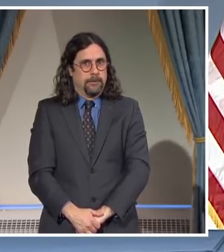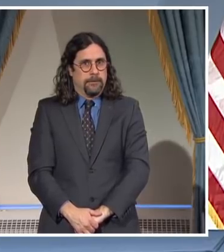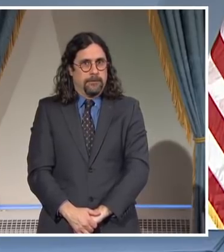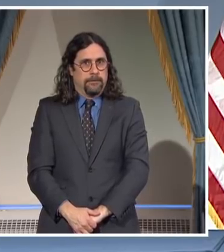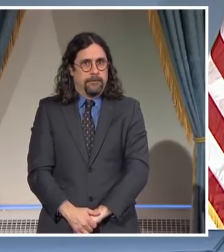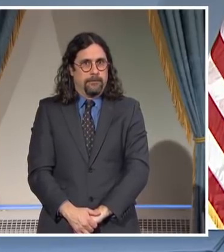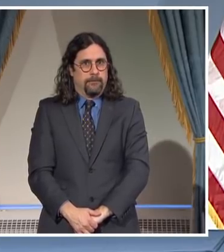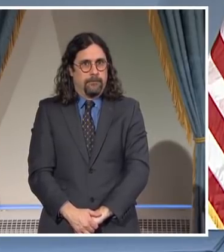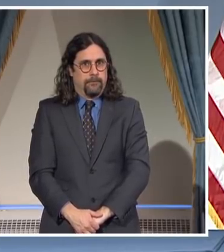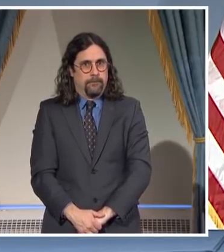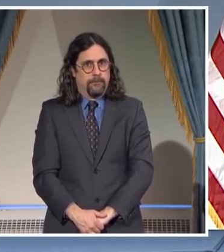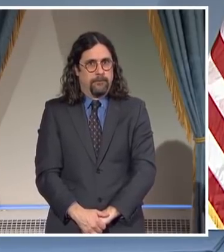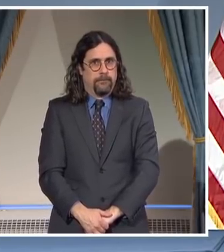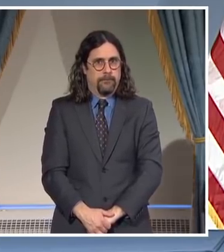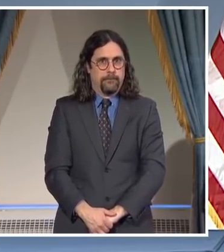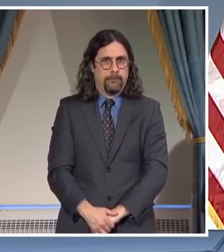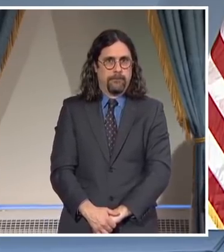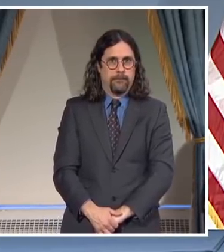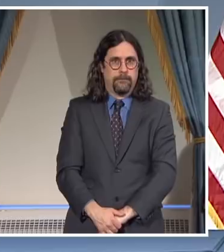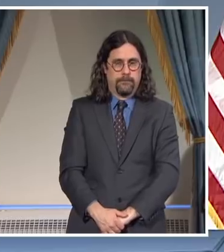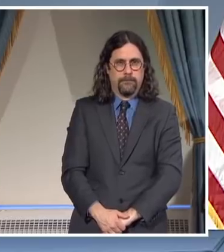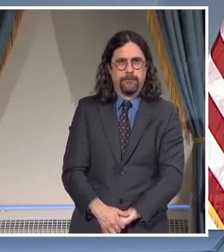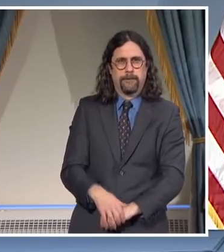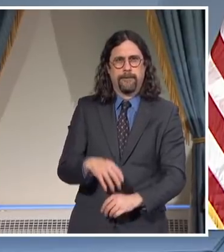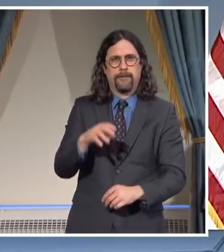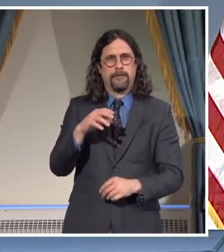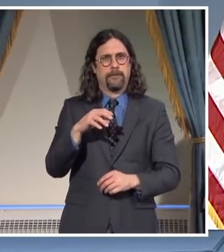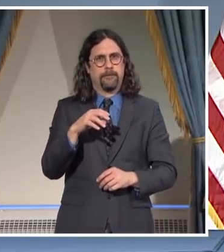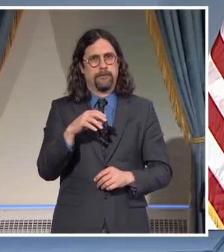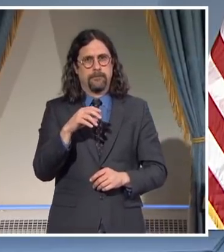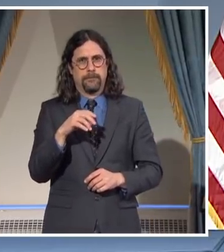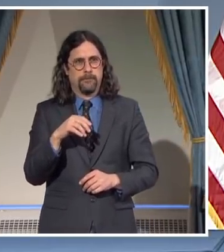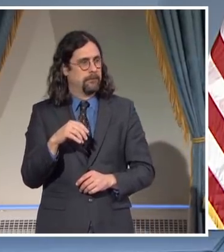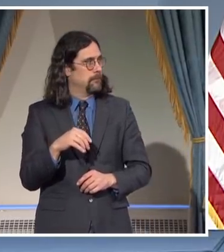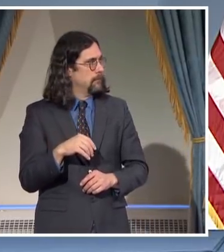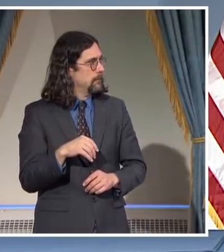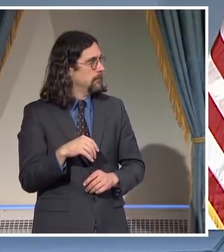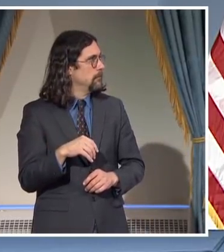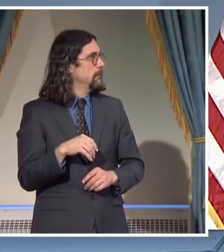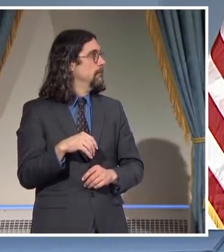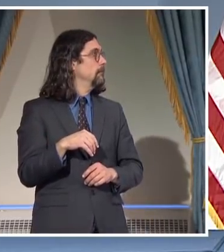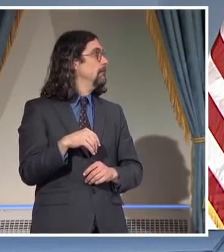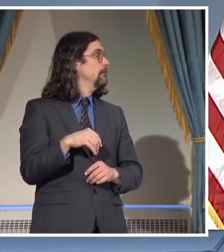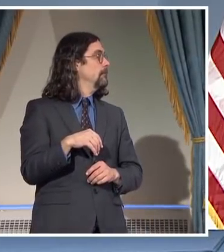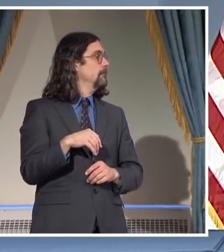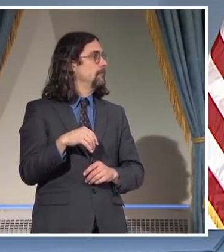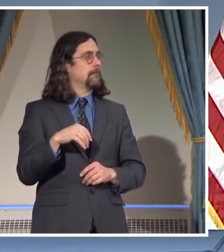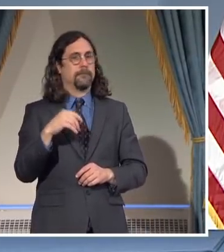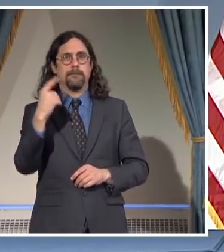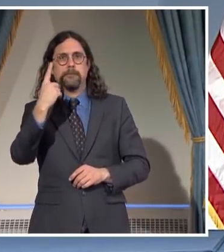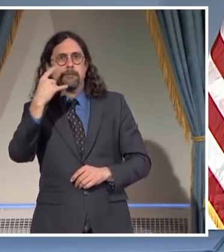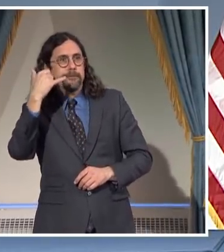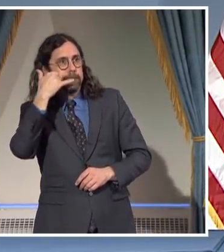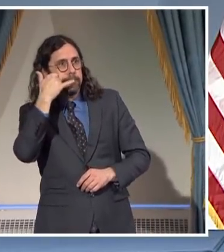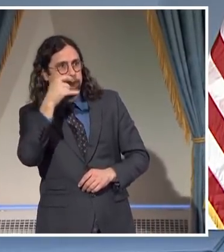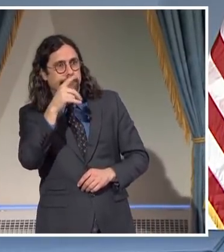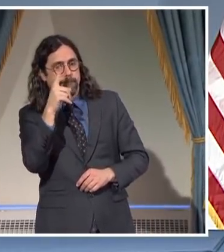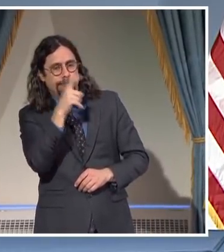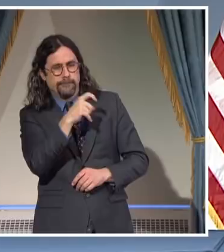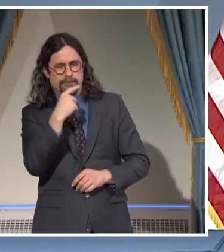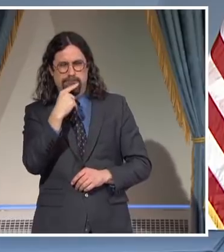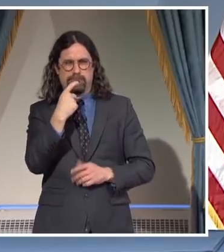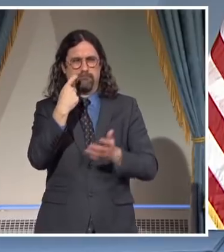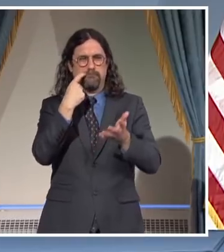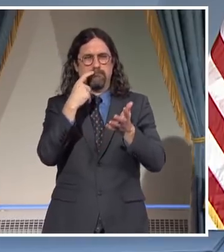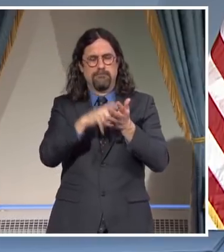for alleviating that, and where exactly does it stand right now? Are there enough morgues for the city hospitals? Is that going to be full by Friday?